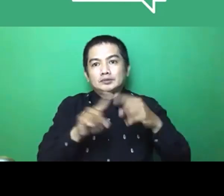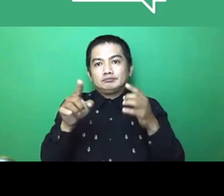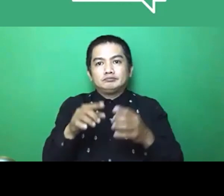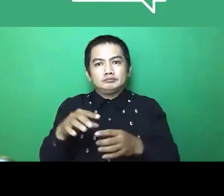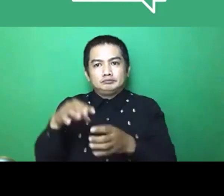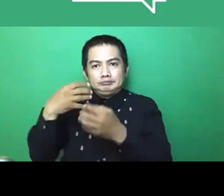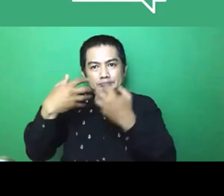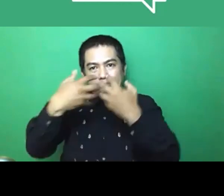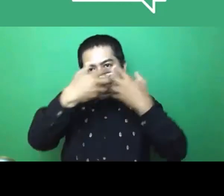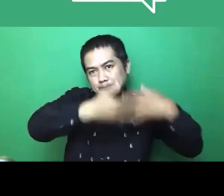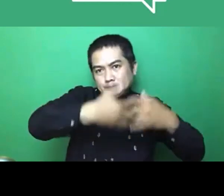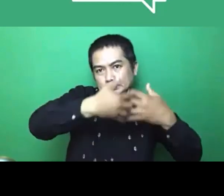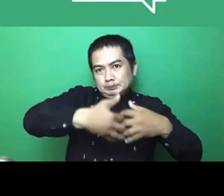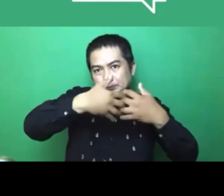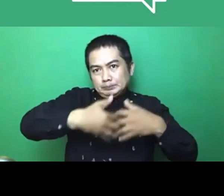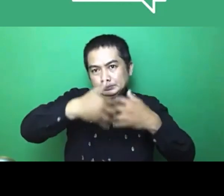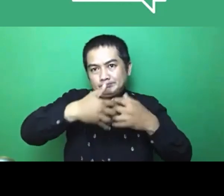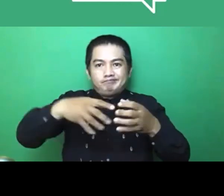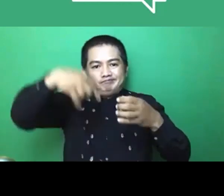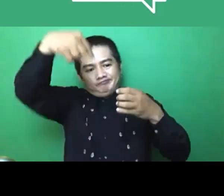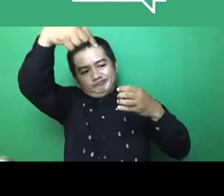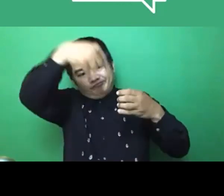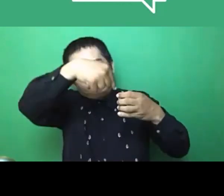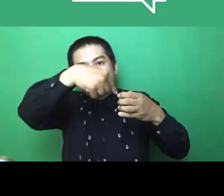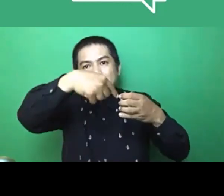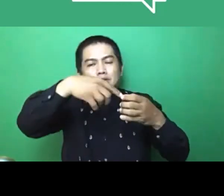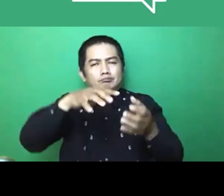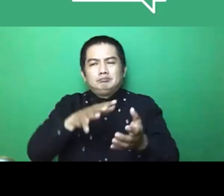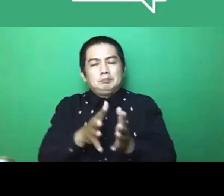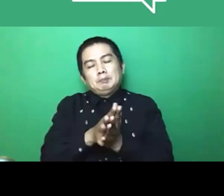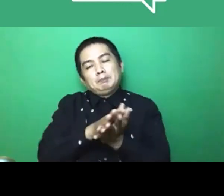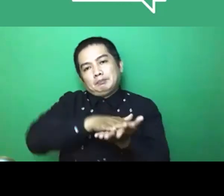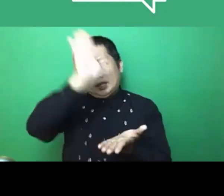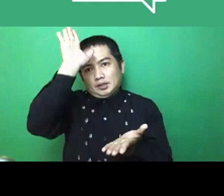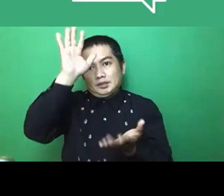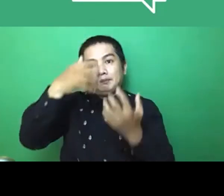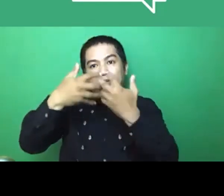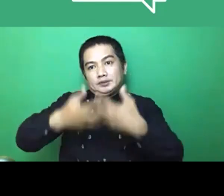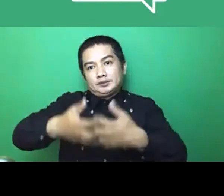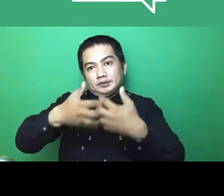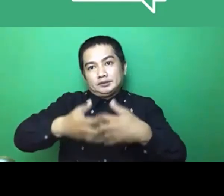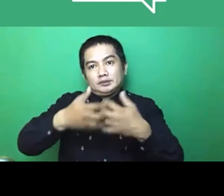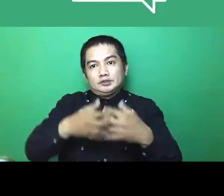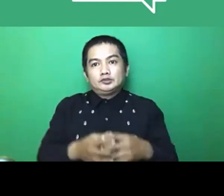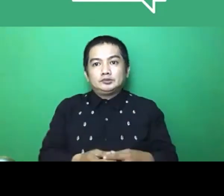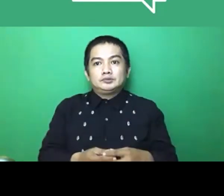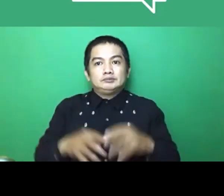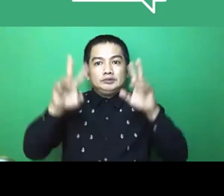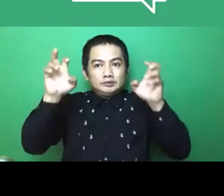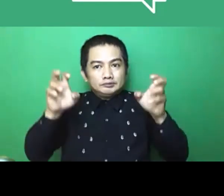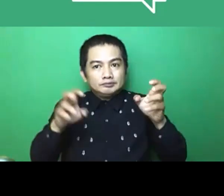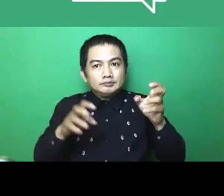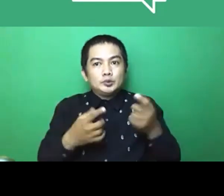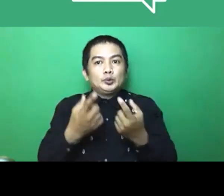can turn the drill like sideways, they're quite expensive. So this is not something you can make on a cheap or